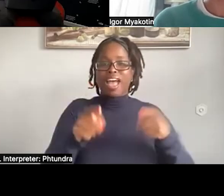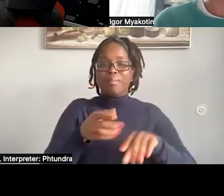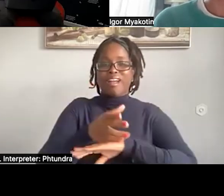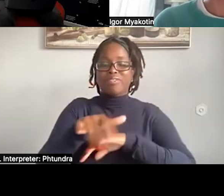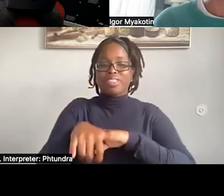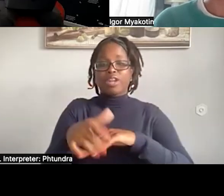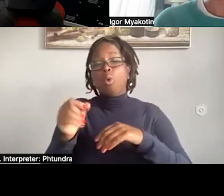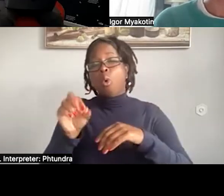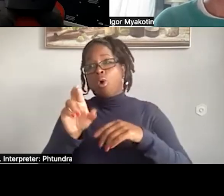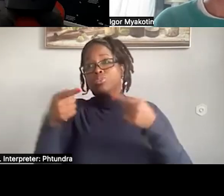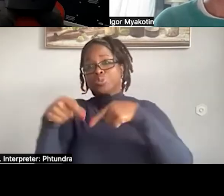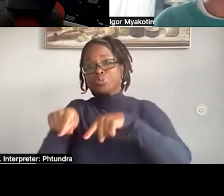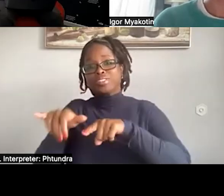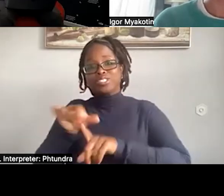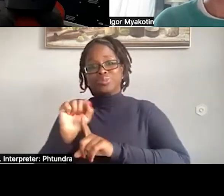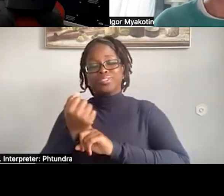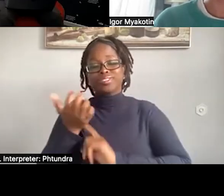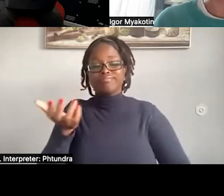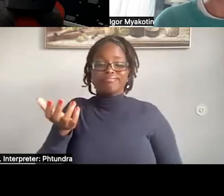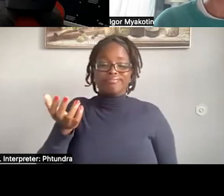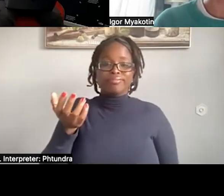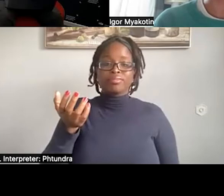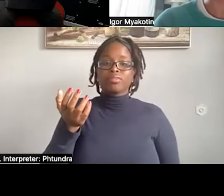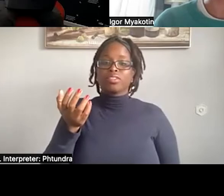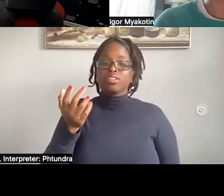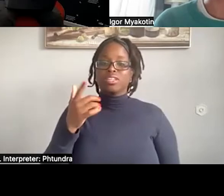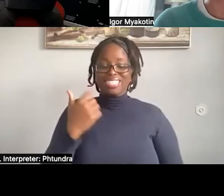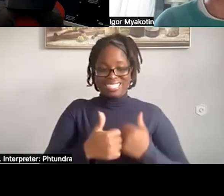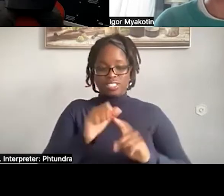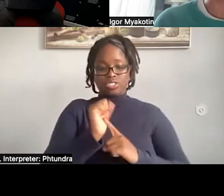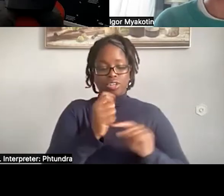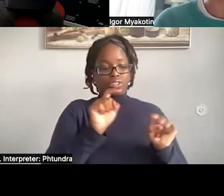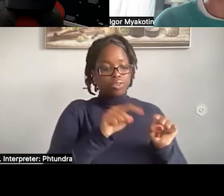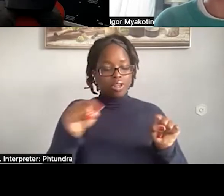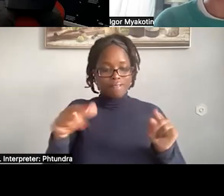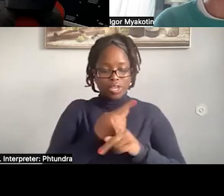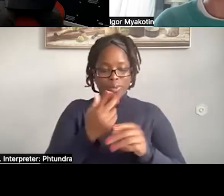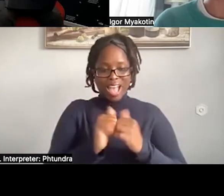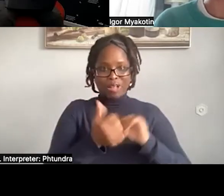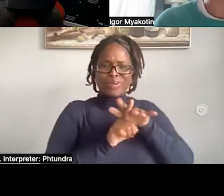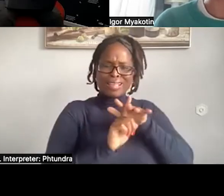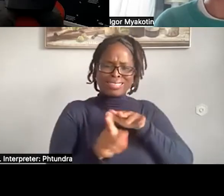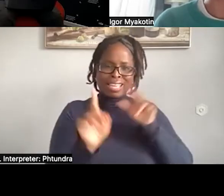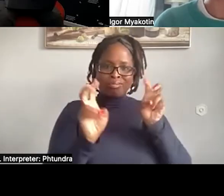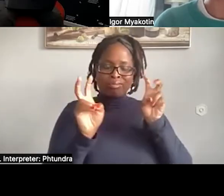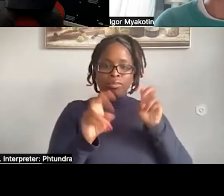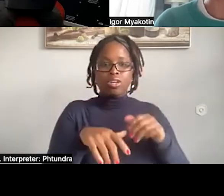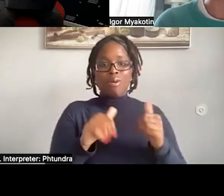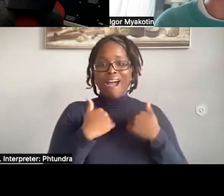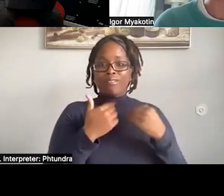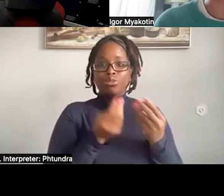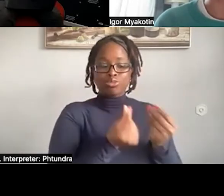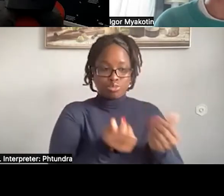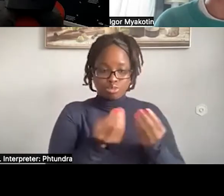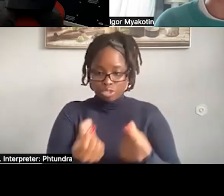during that, and that in each of them we have the way out and the solution, or people who can help